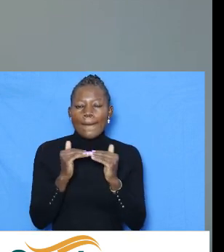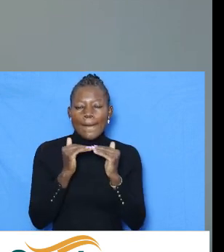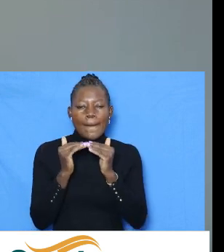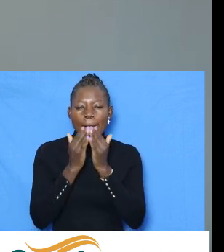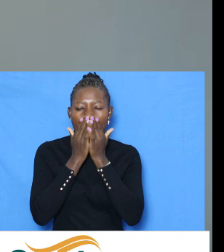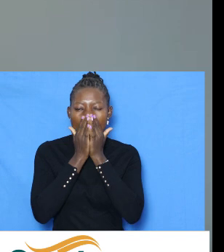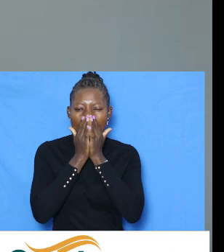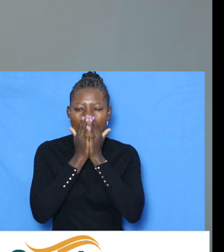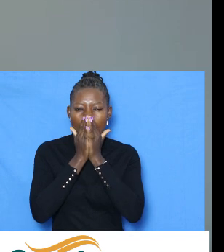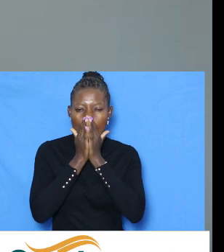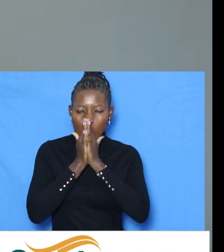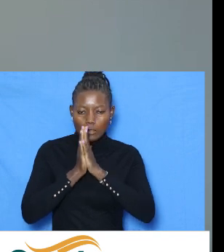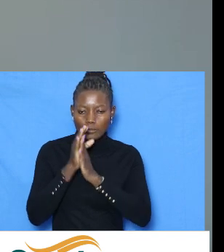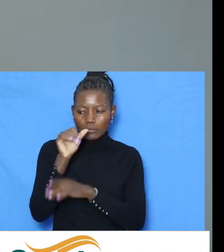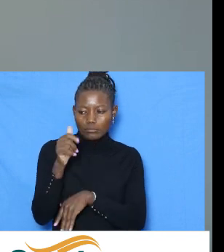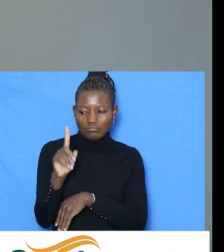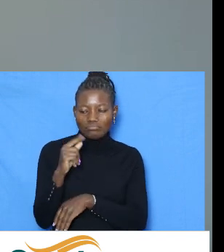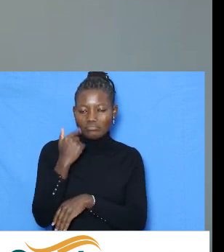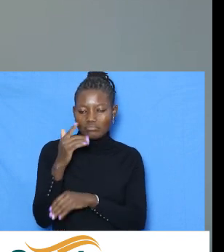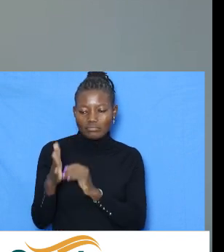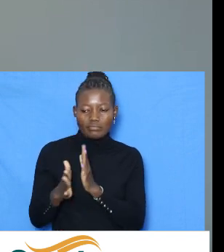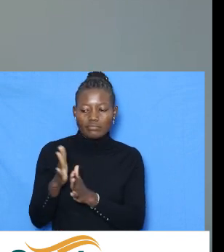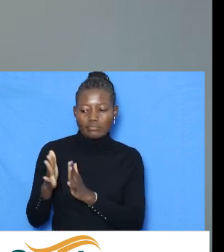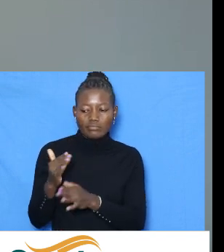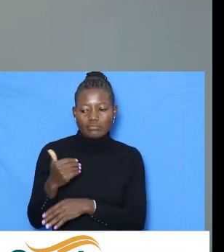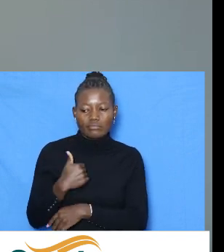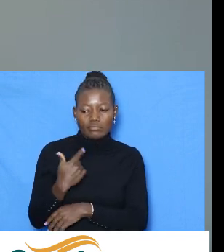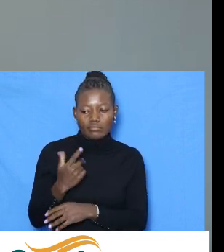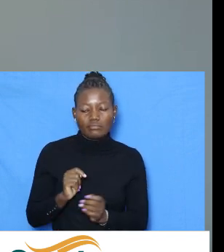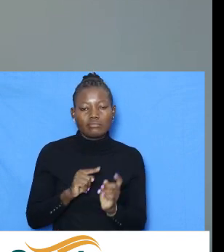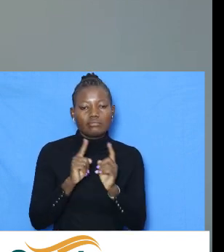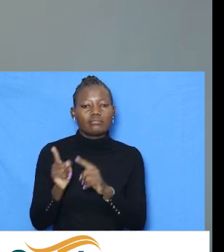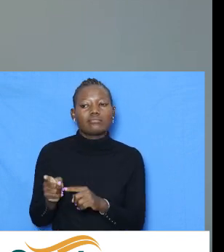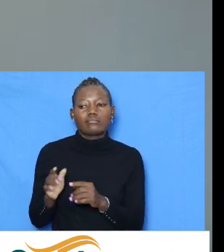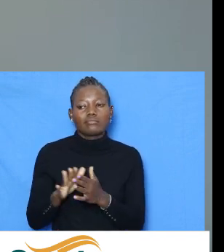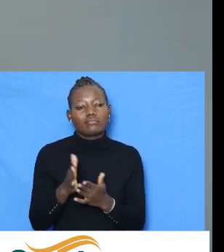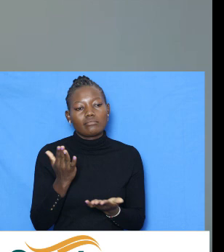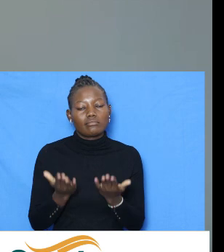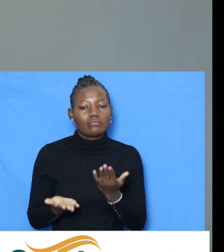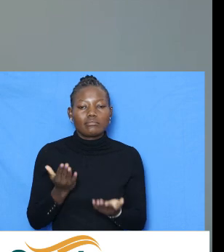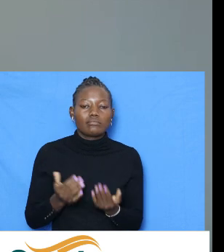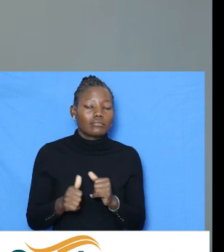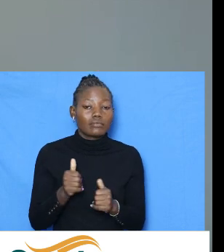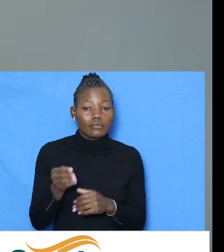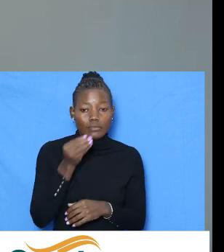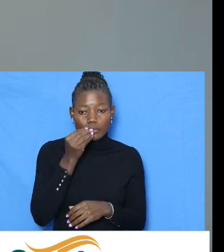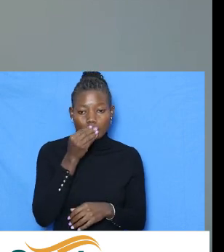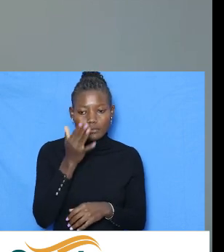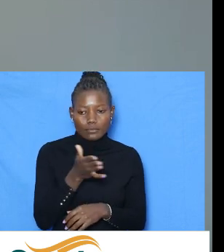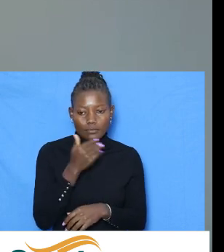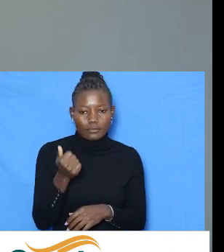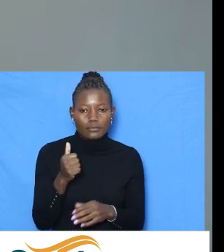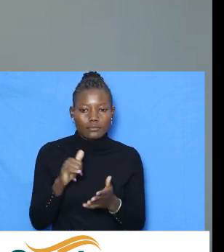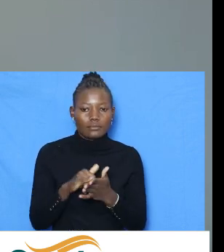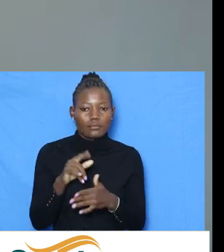So and anyone who's making a plan can go and check and compare what foods would best work. So that's usually